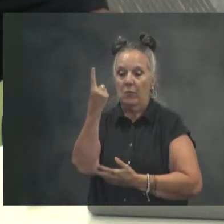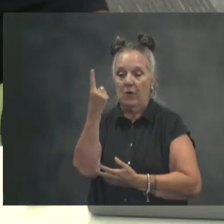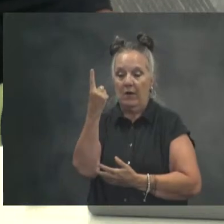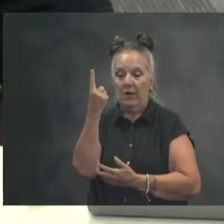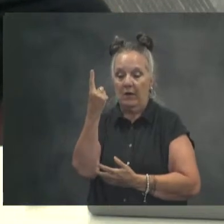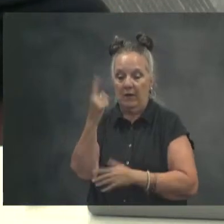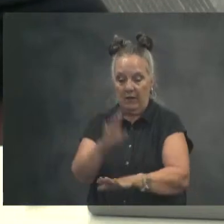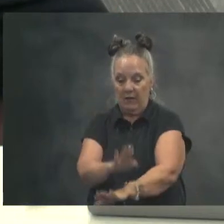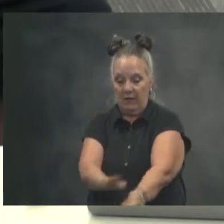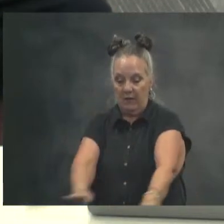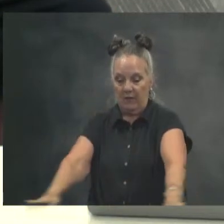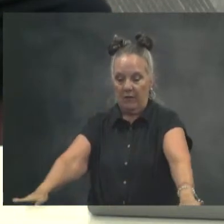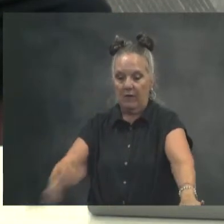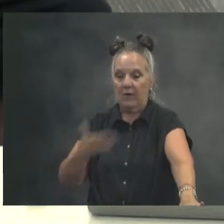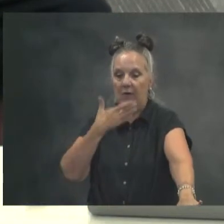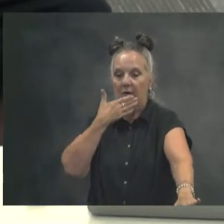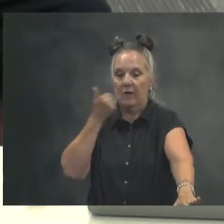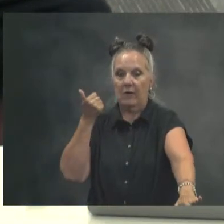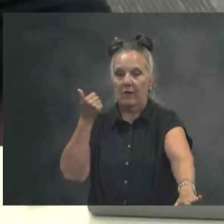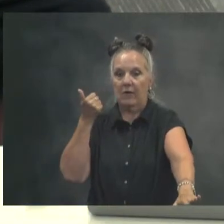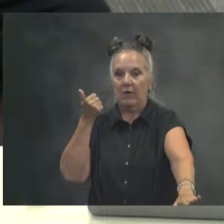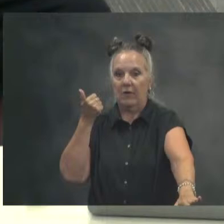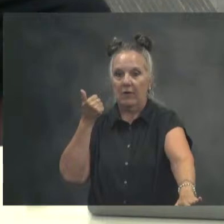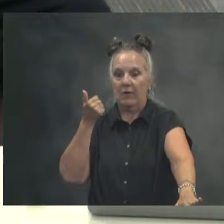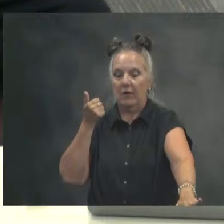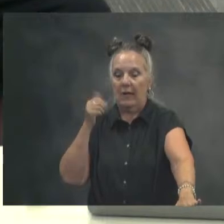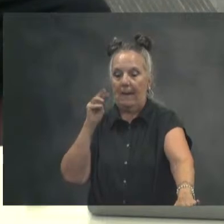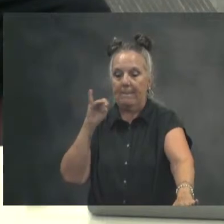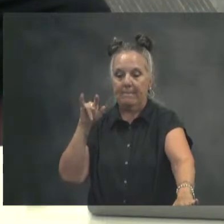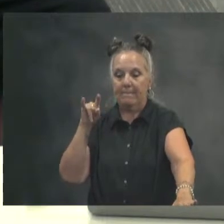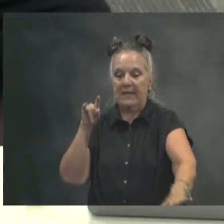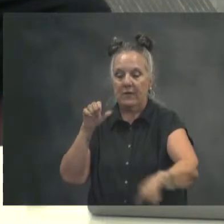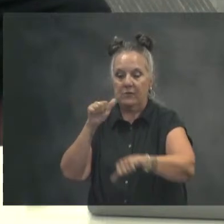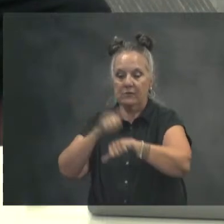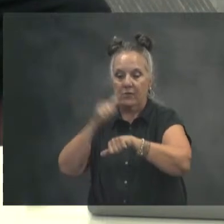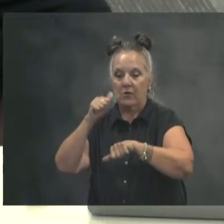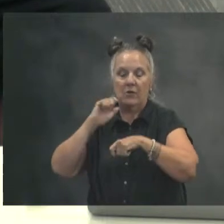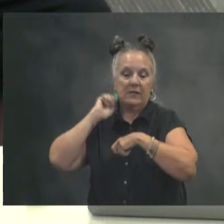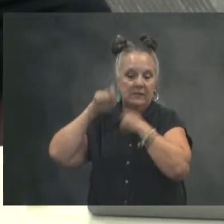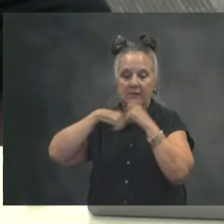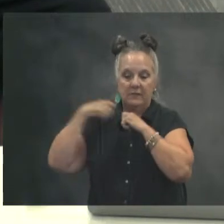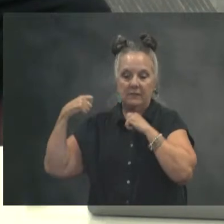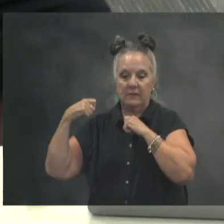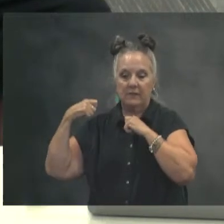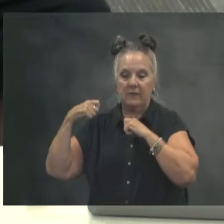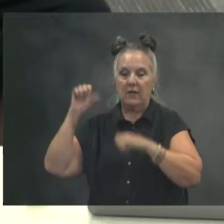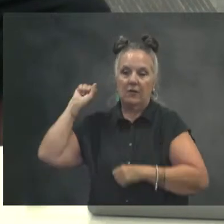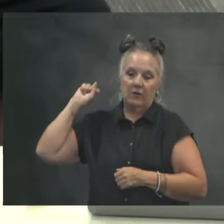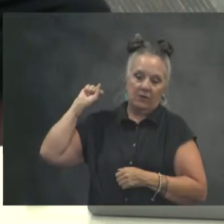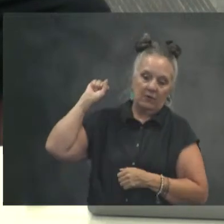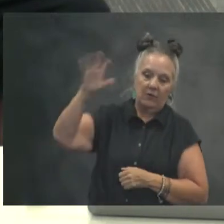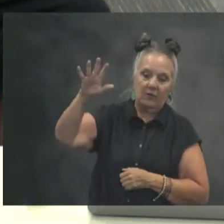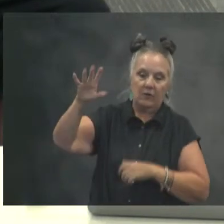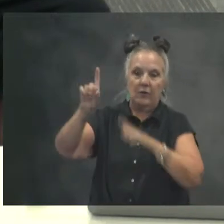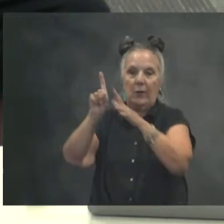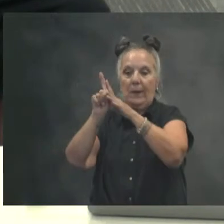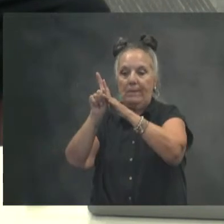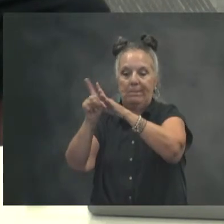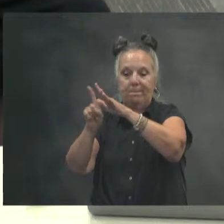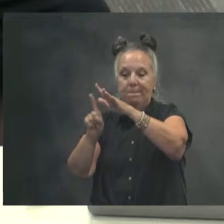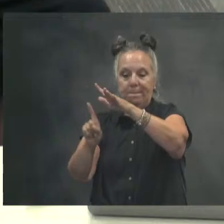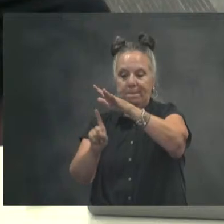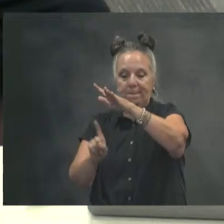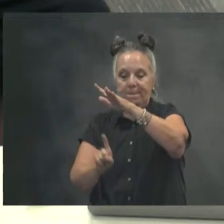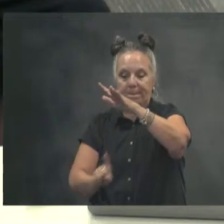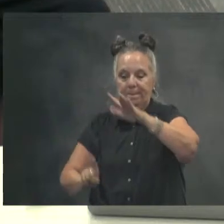ones, it would be better that a millstone would be tied around your neck and you would be cast into the depths of the sea.